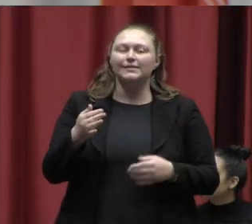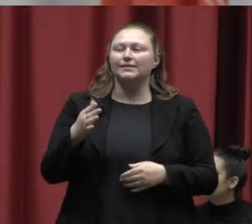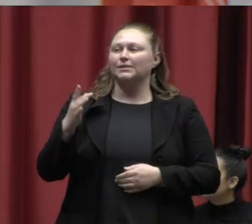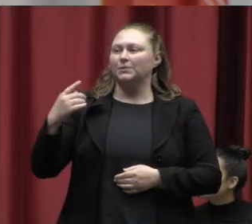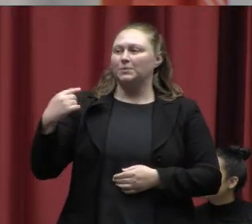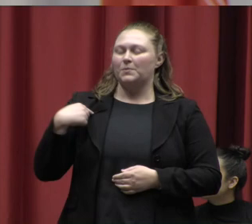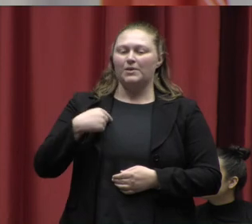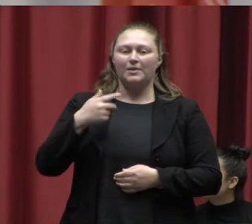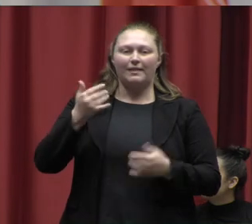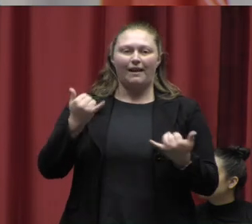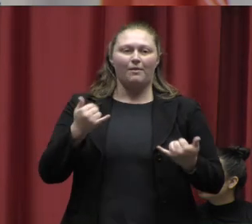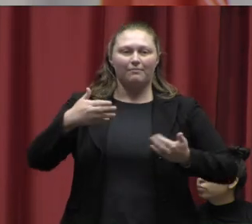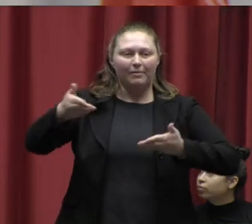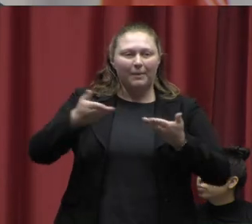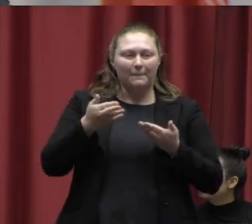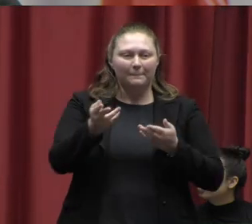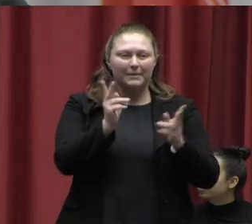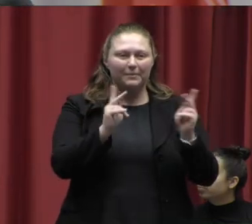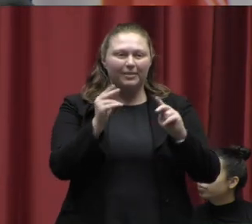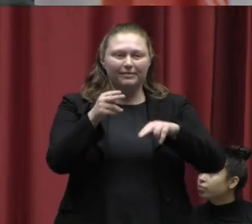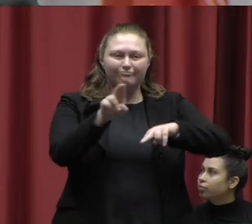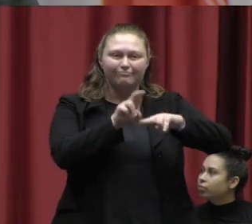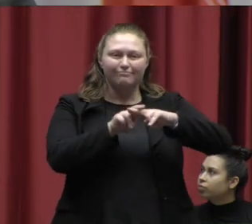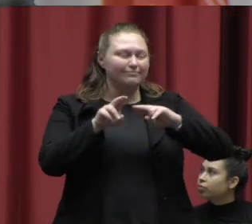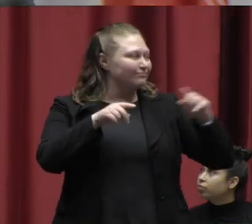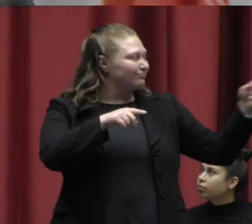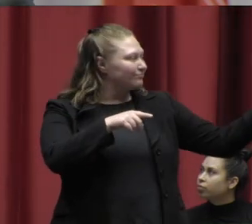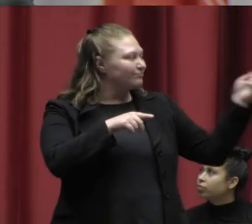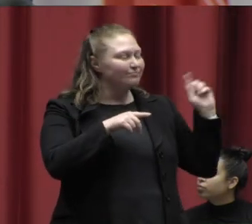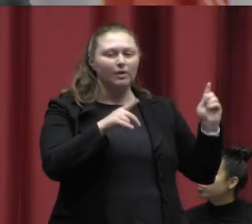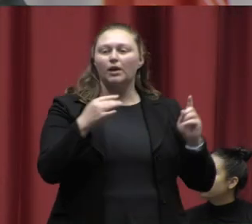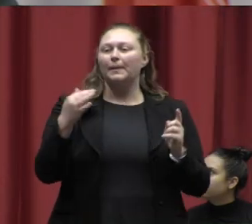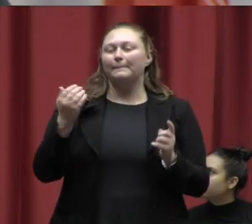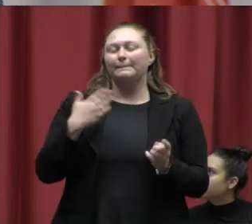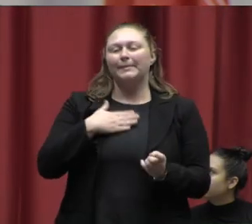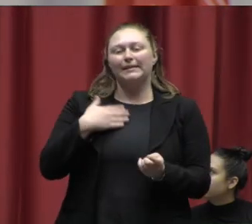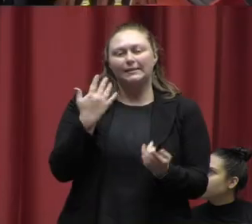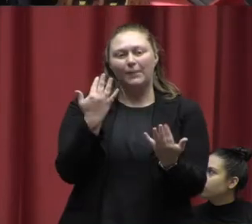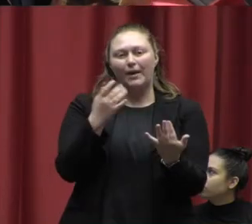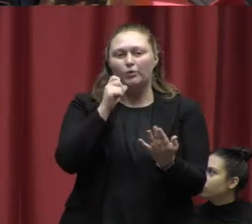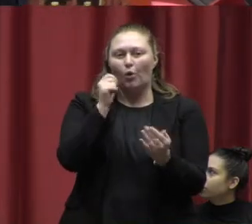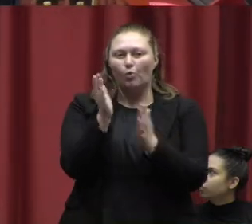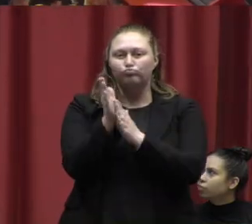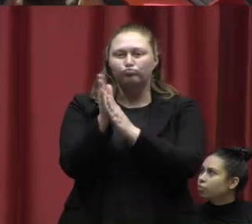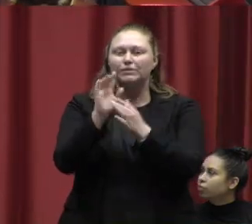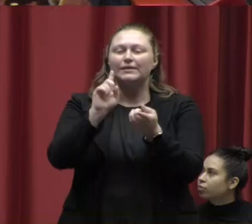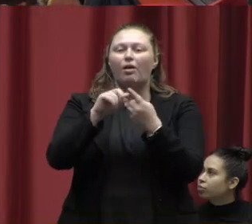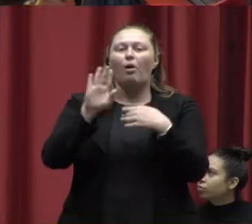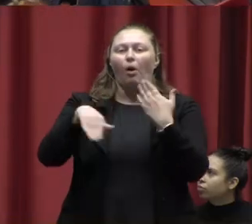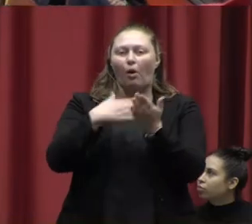stage. Please hold your applause until all have been acknowledged.